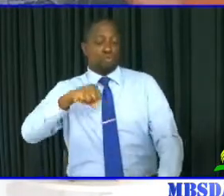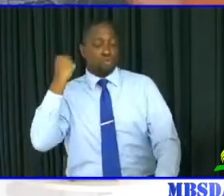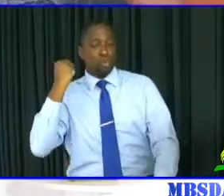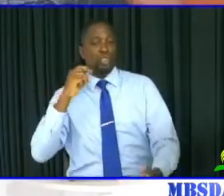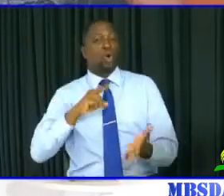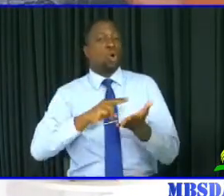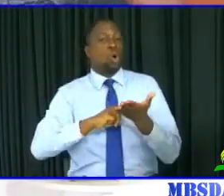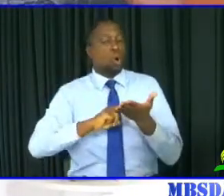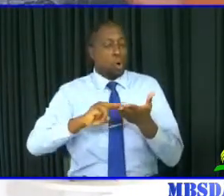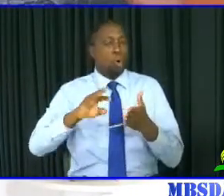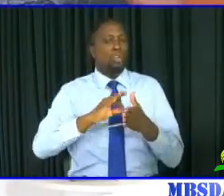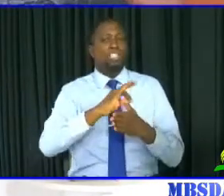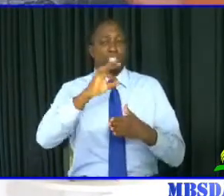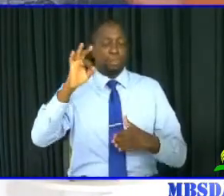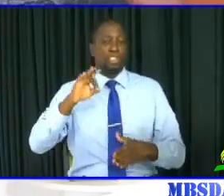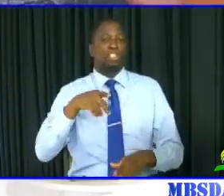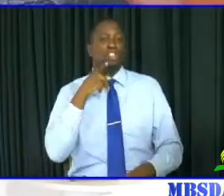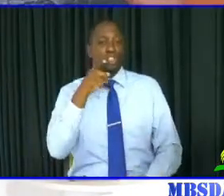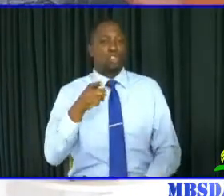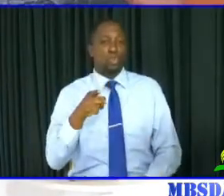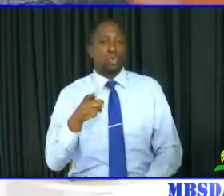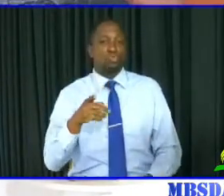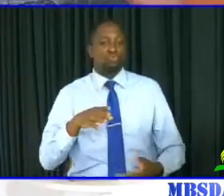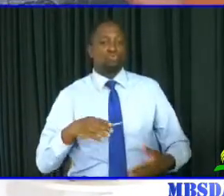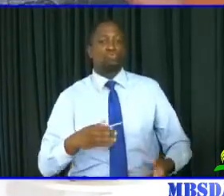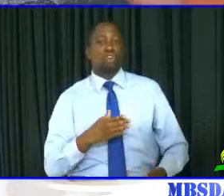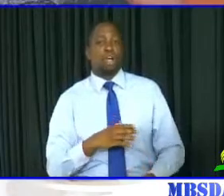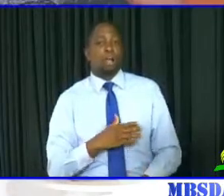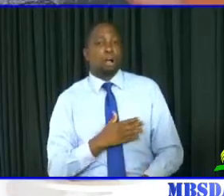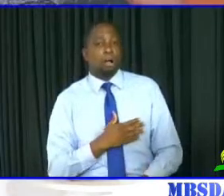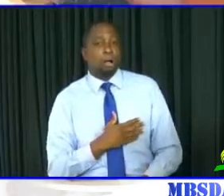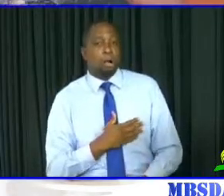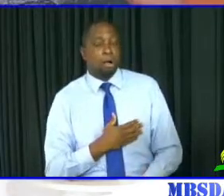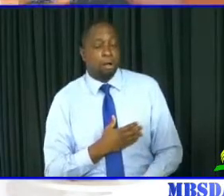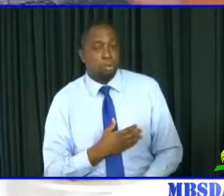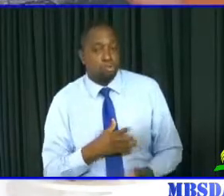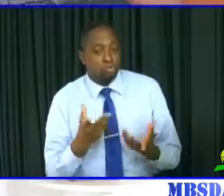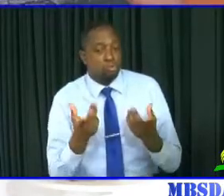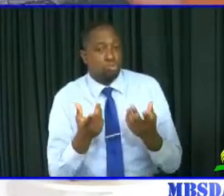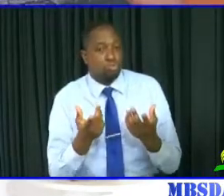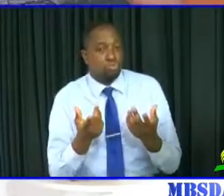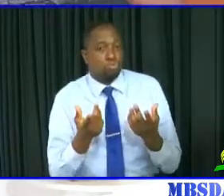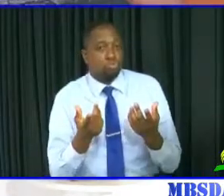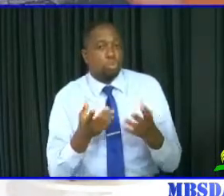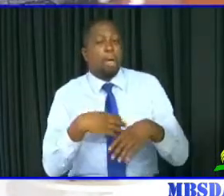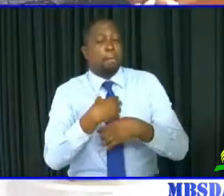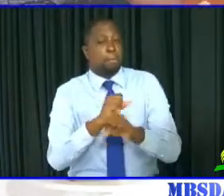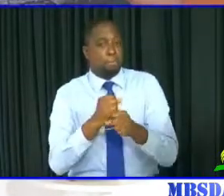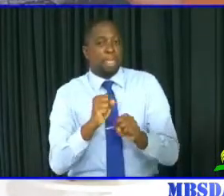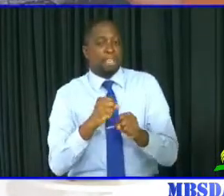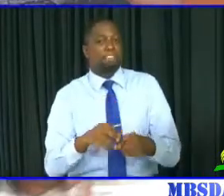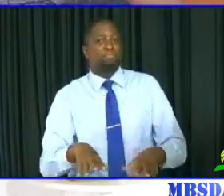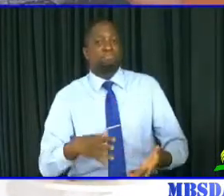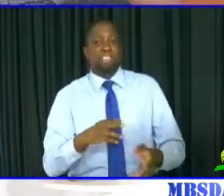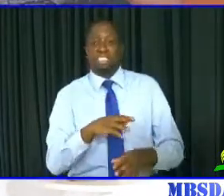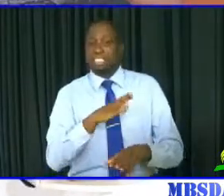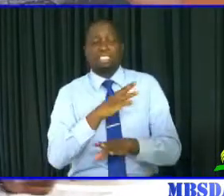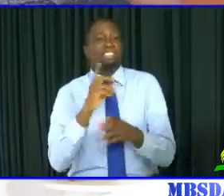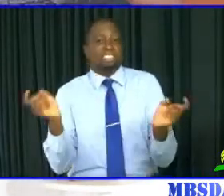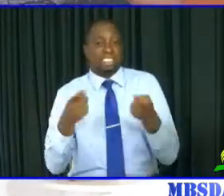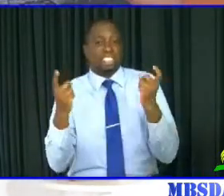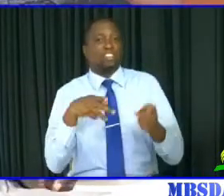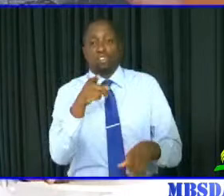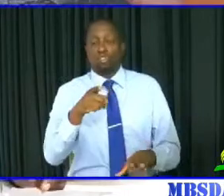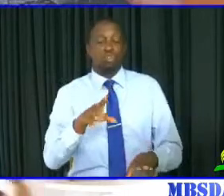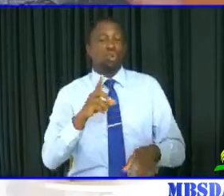committing the unpardonable sin. And I want to let you know that there are many people who are on this broad road who are committing